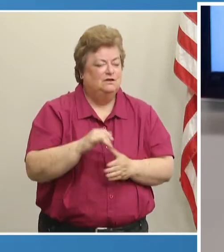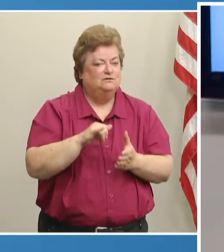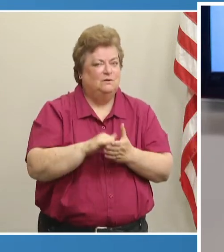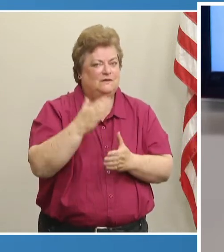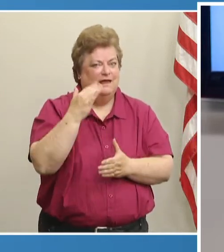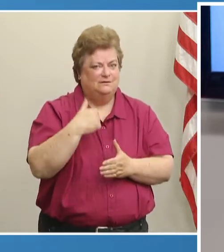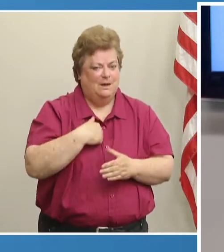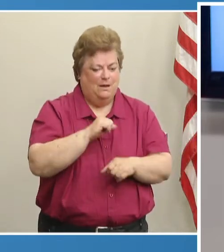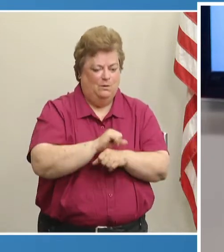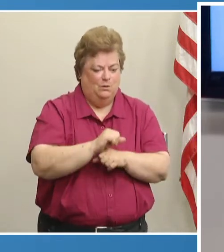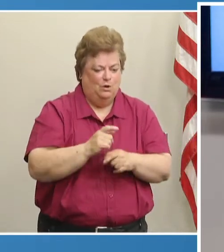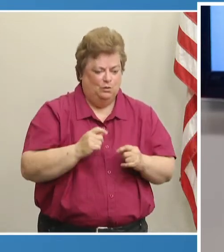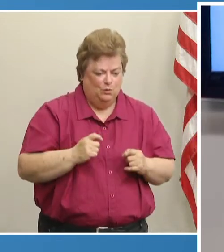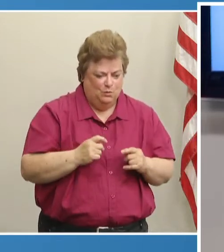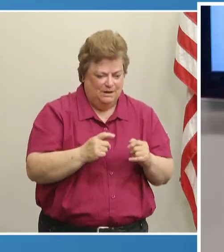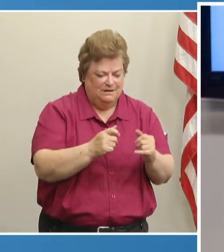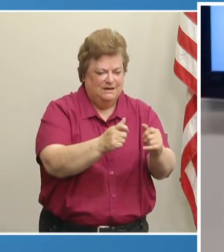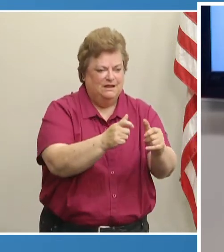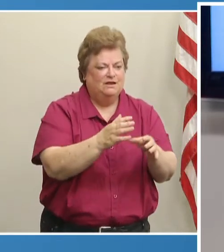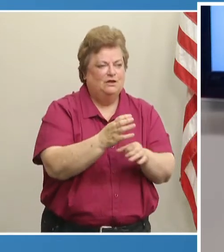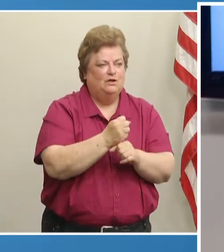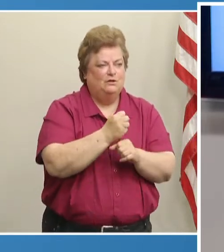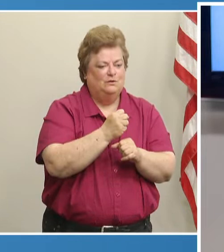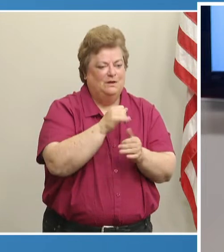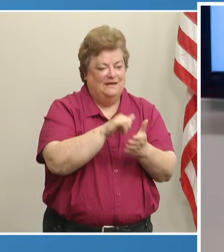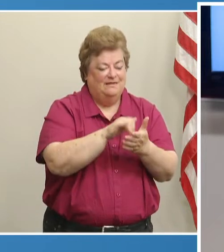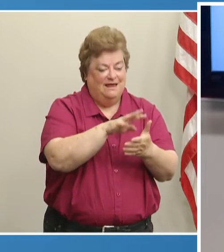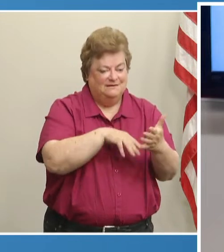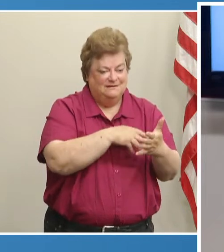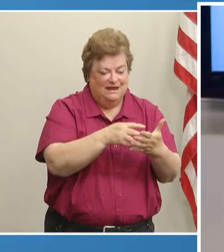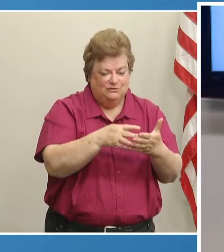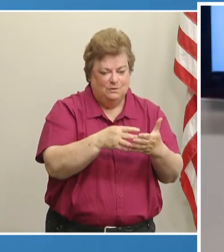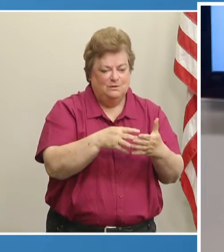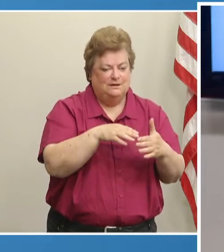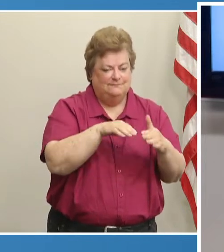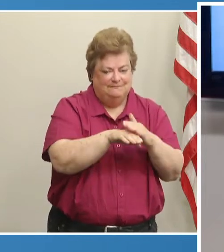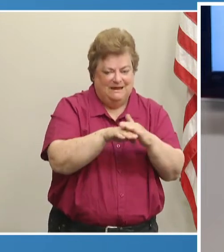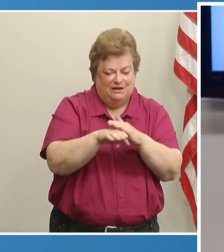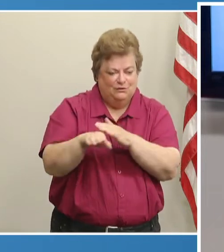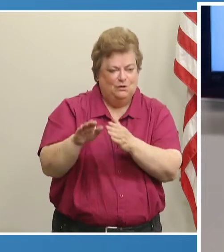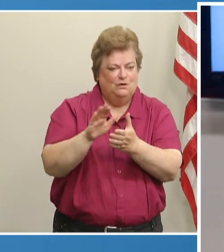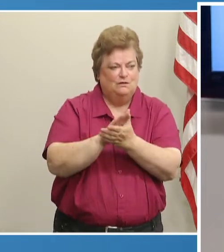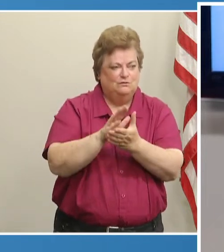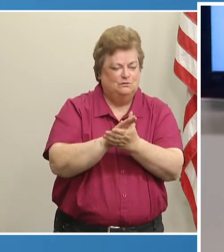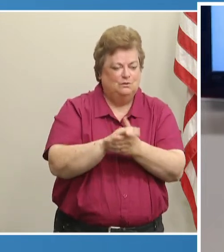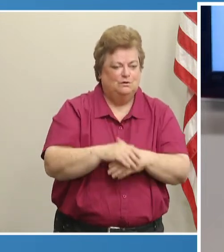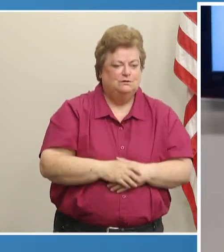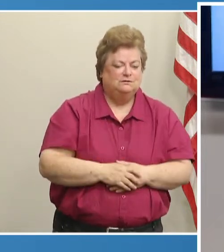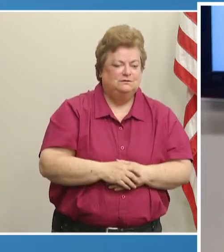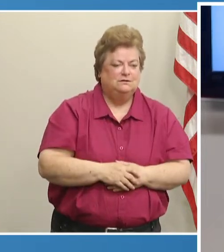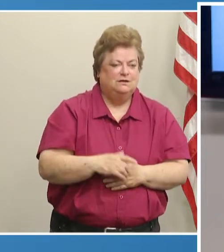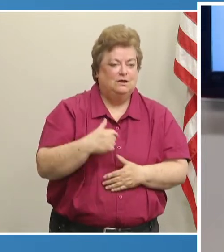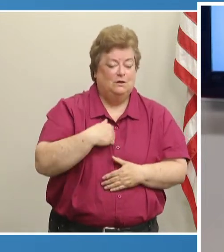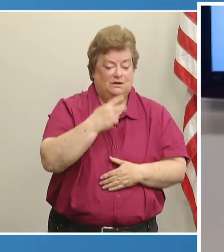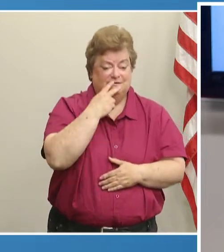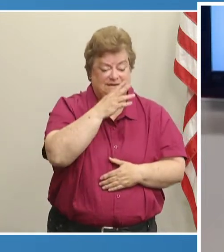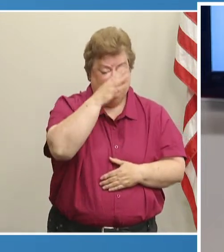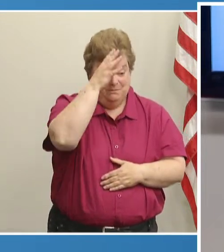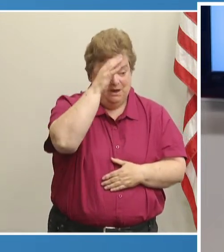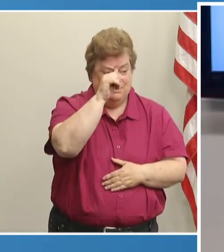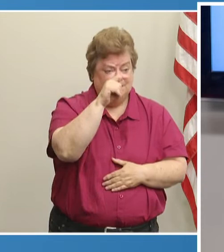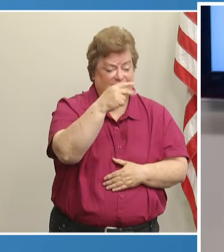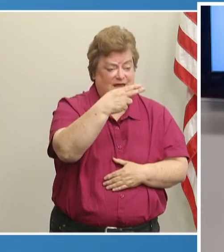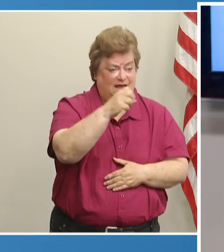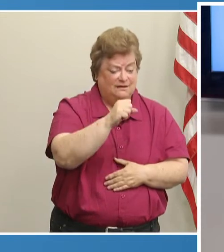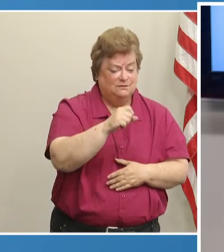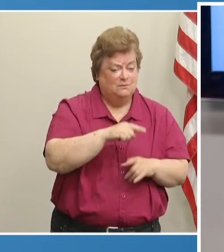we worked quickly to be able to get these scheduled and get them in the school. And not only have we seen parents at the high schools, but